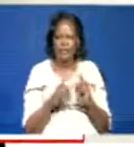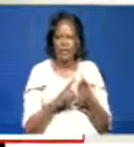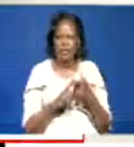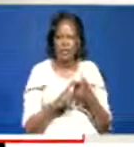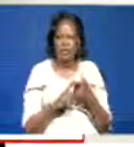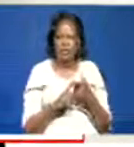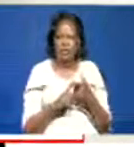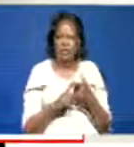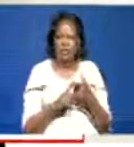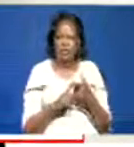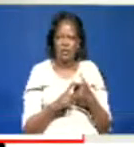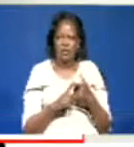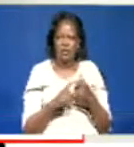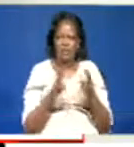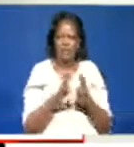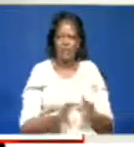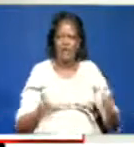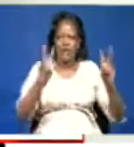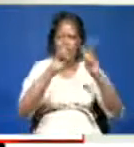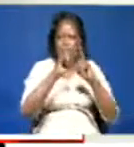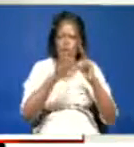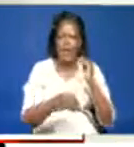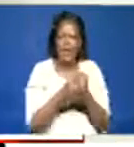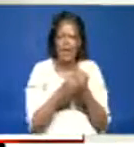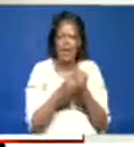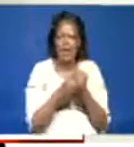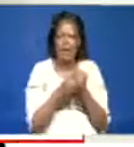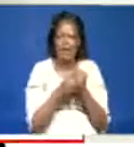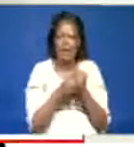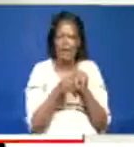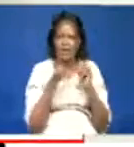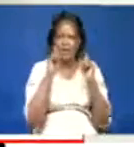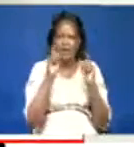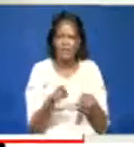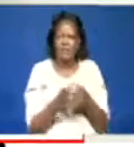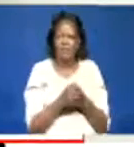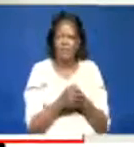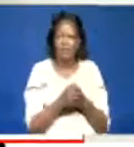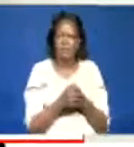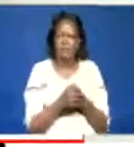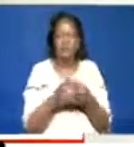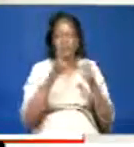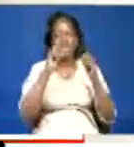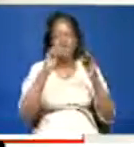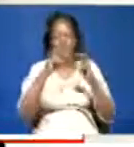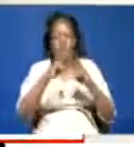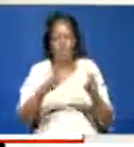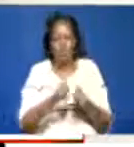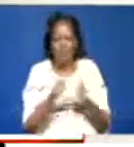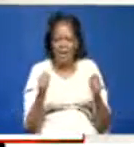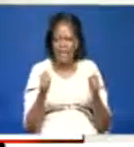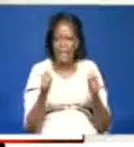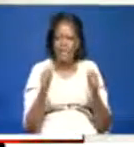added addition in your school if you are not creative enough, if you are not researching enough, if you must